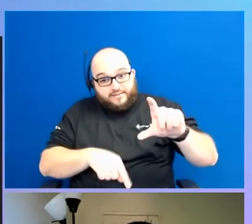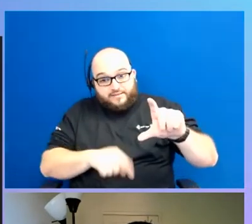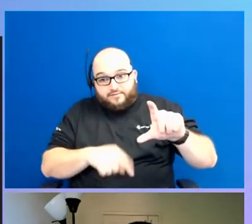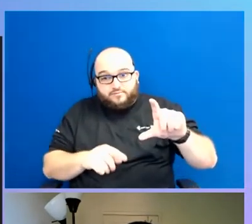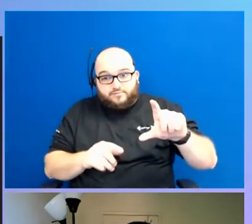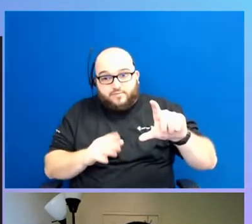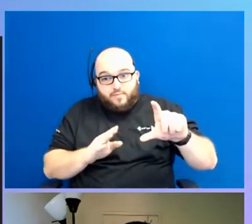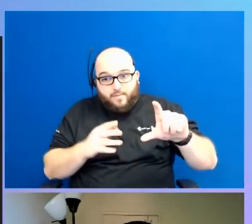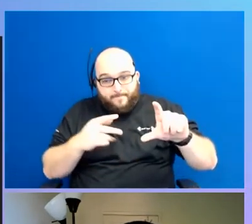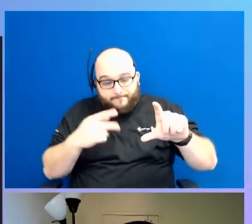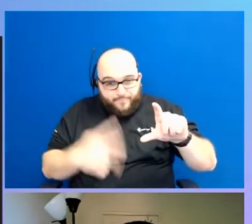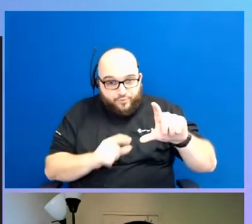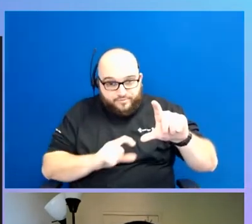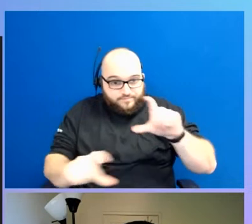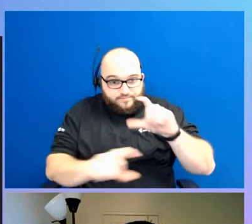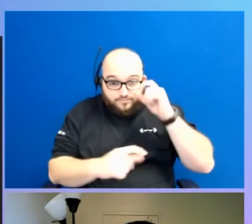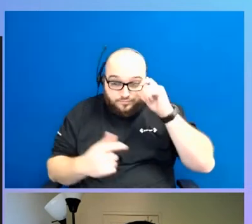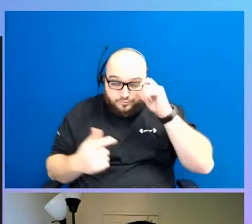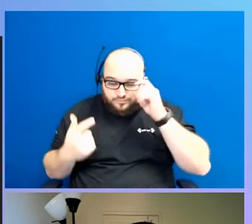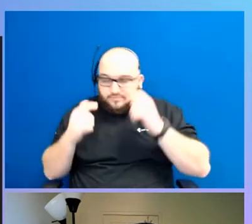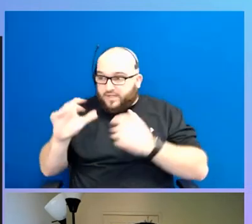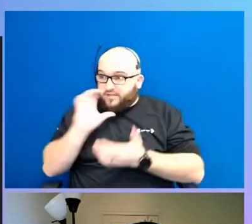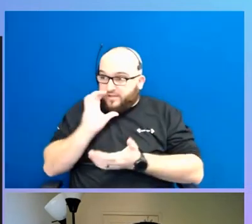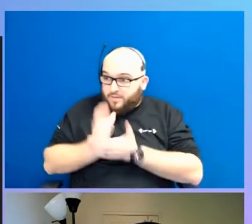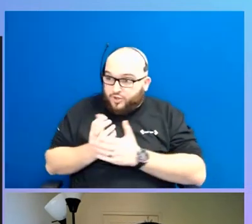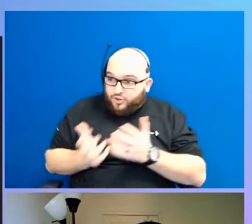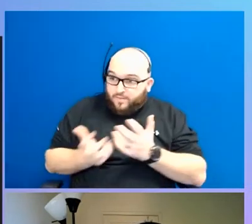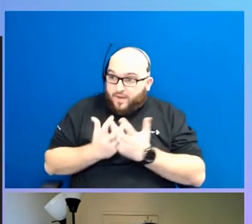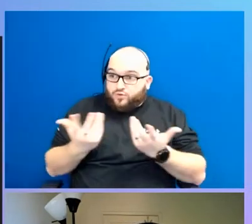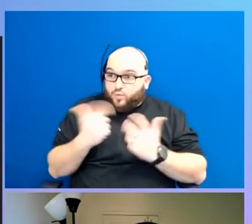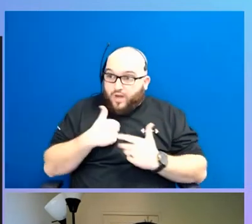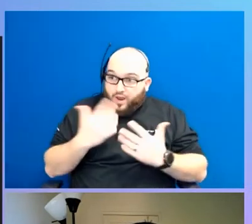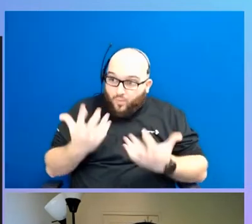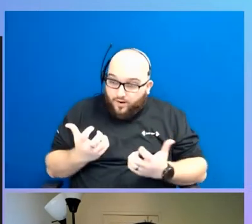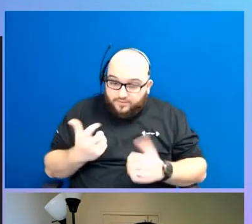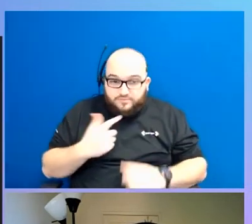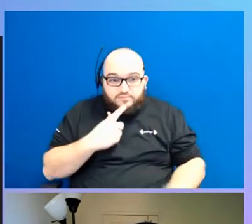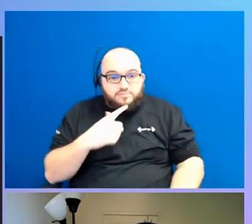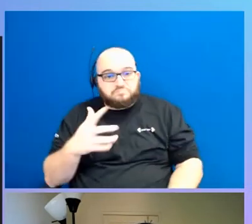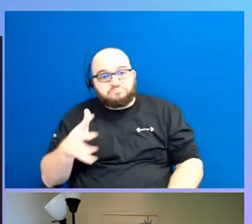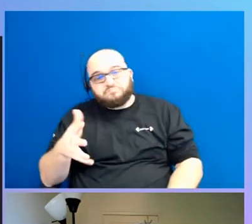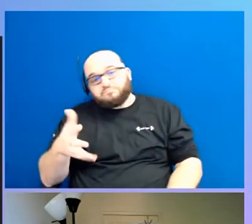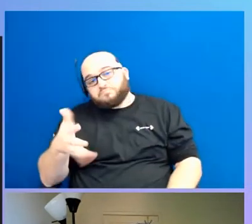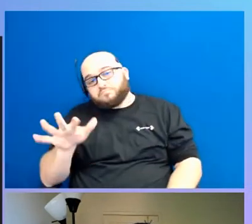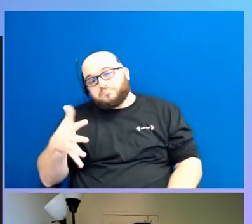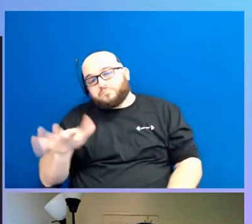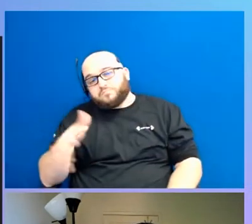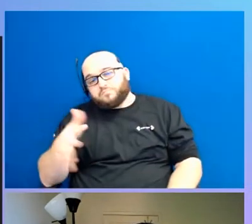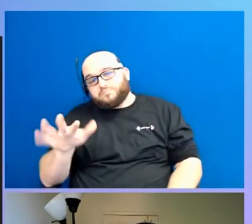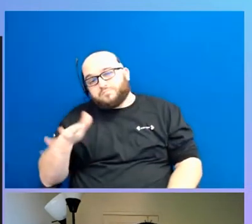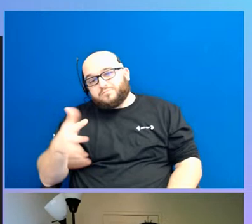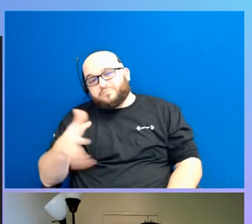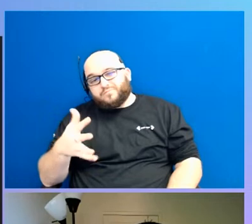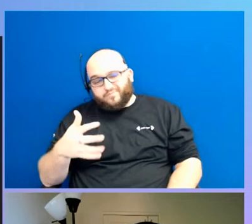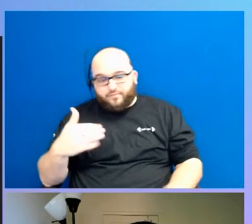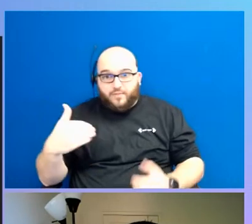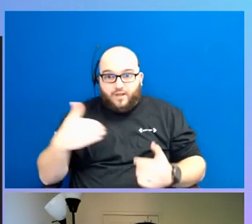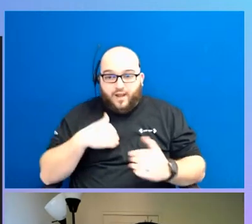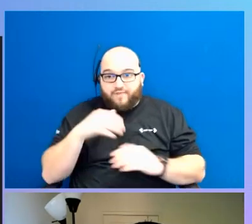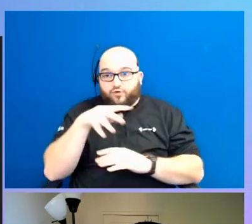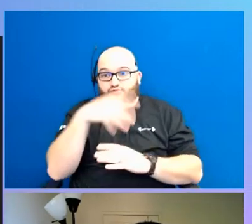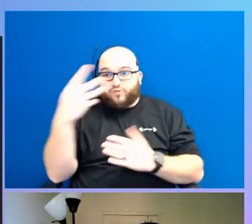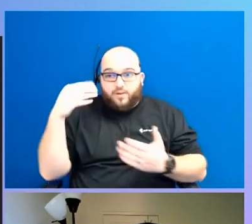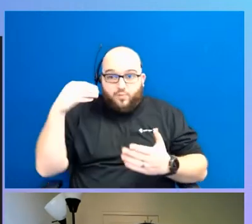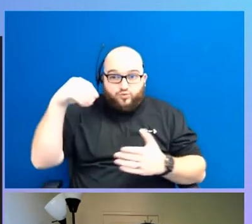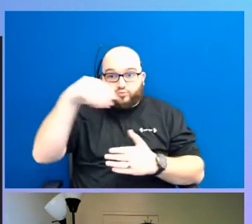says, does the image match the prompt? I would say kind of for this part. Is it topped with rainbow sprinkles?